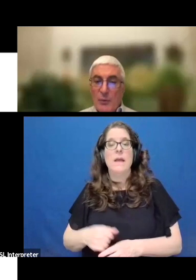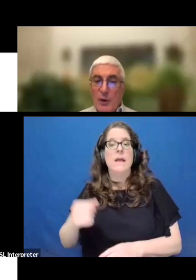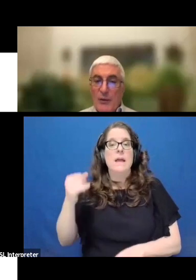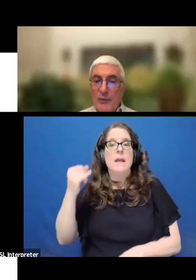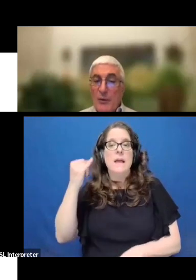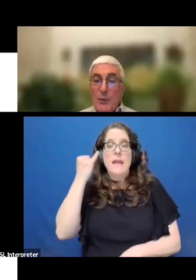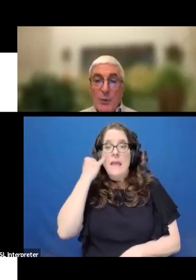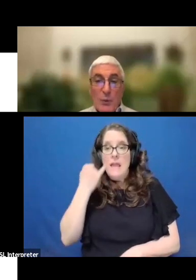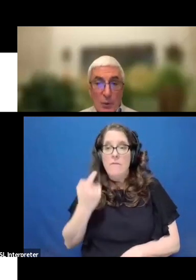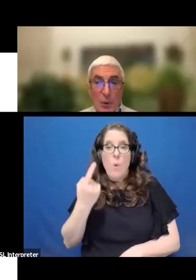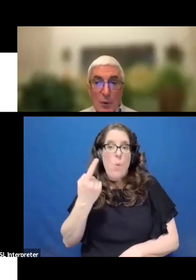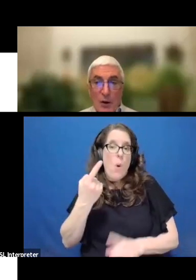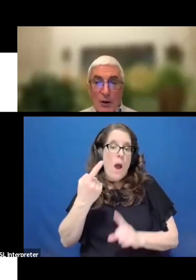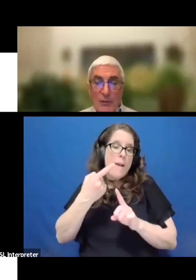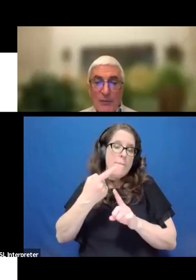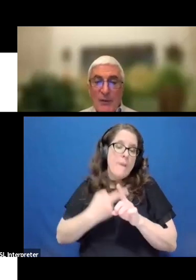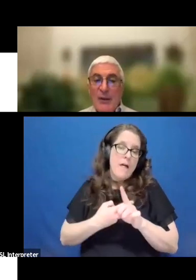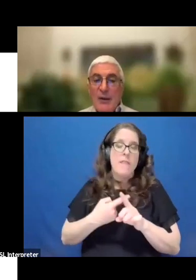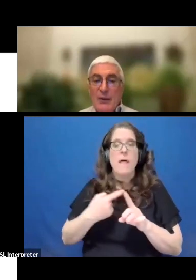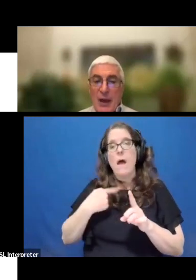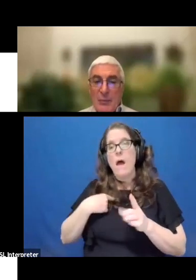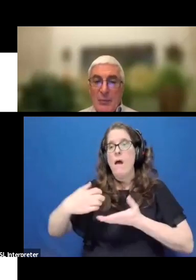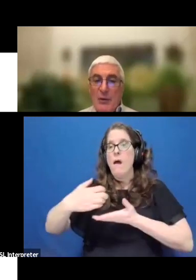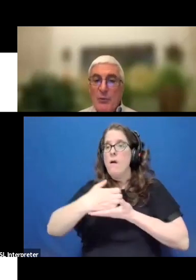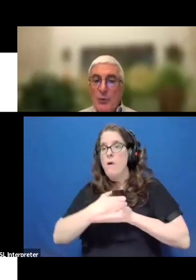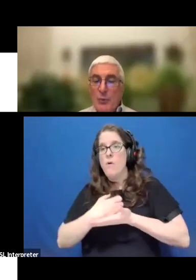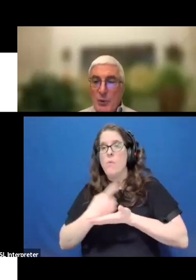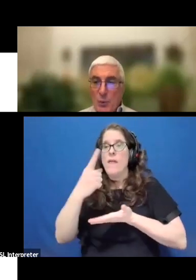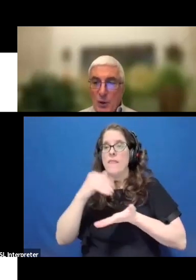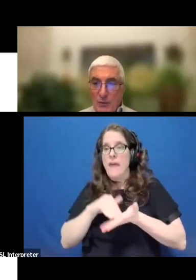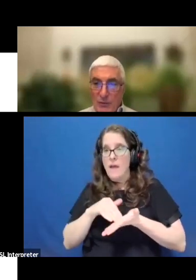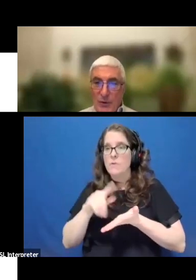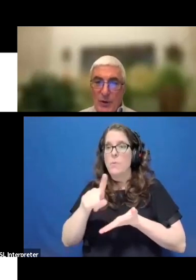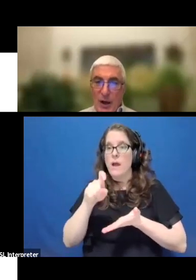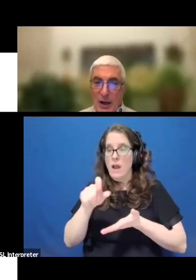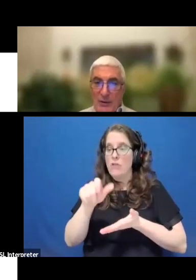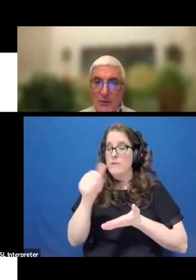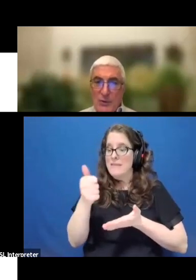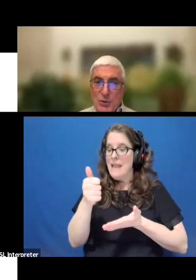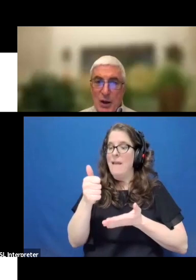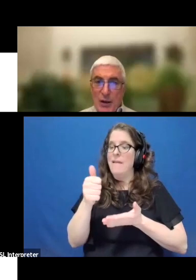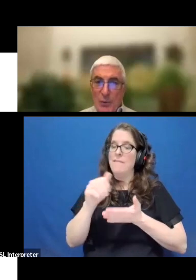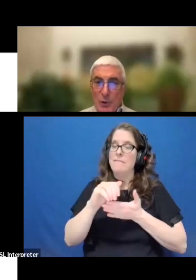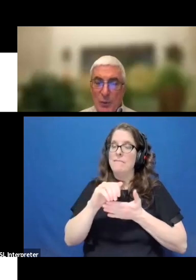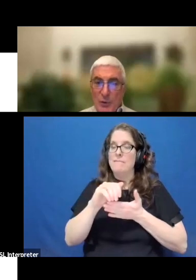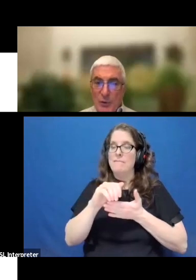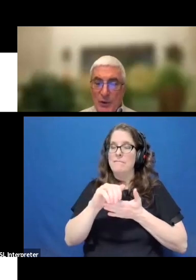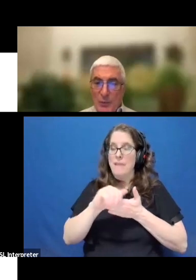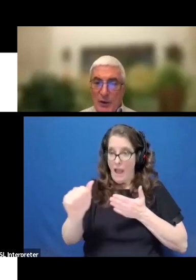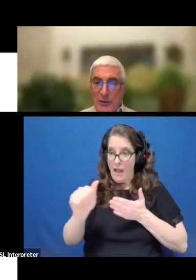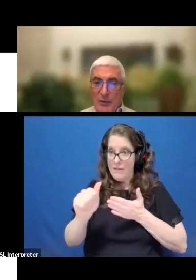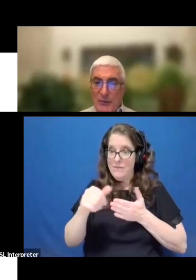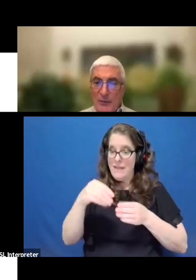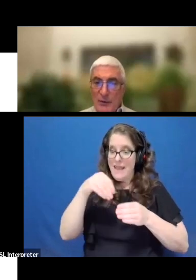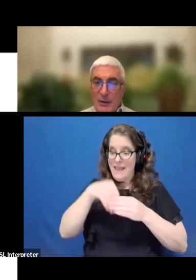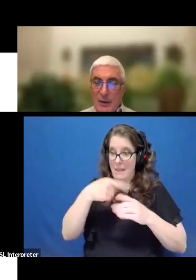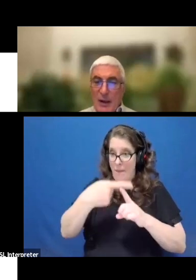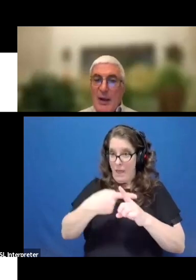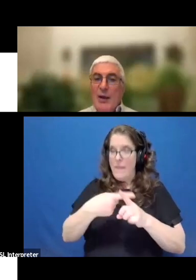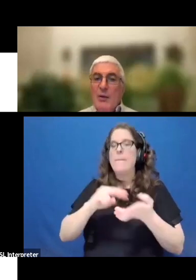$1,110 in a month or more, that month would be one of their 9 trial work period